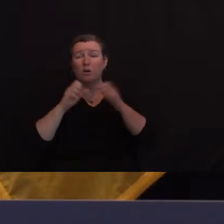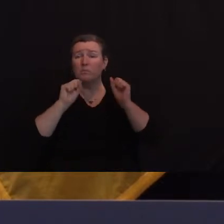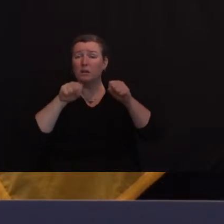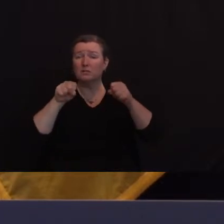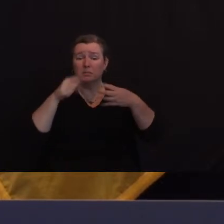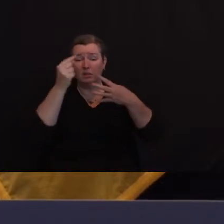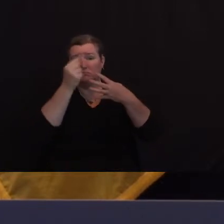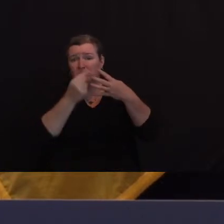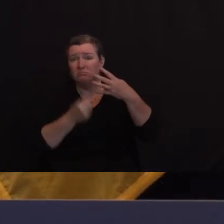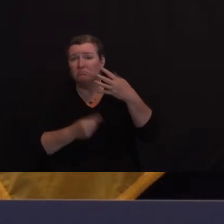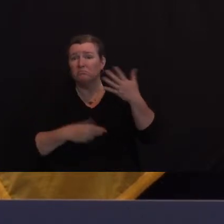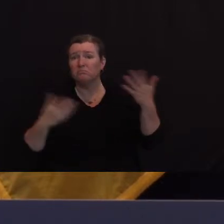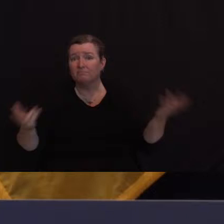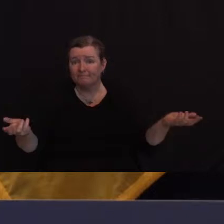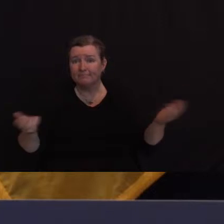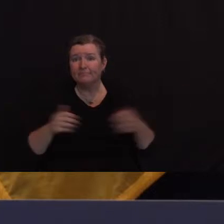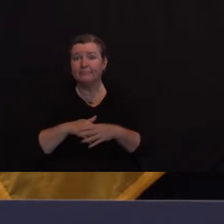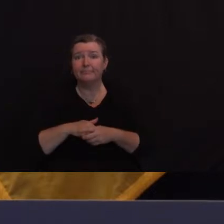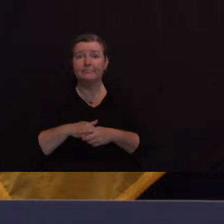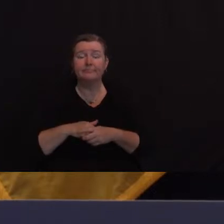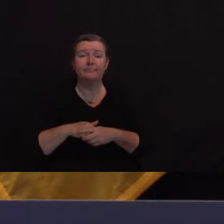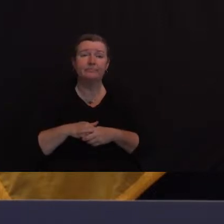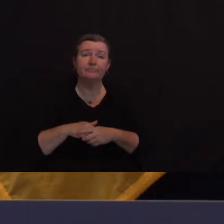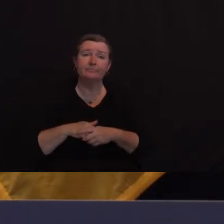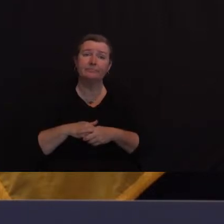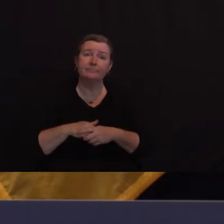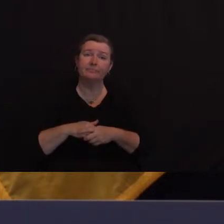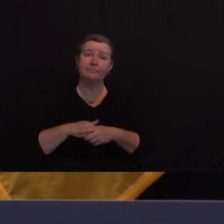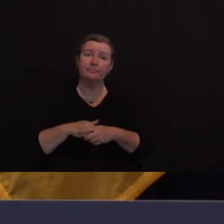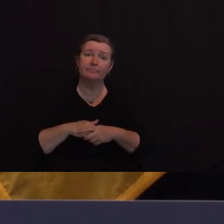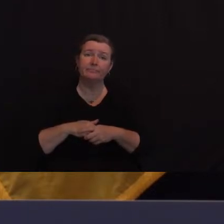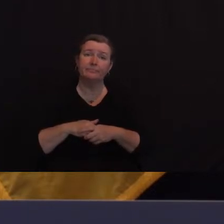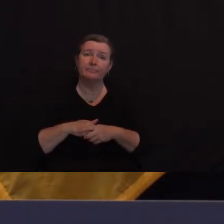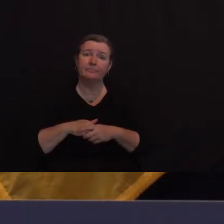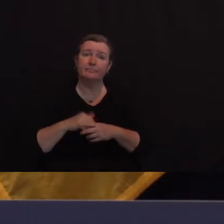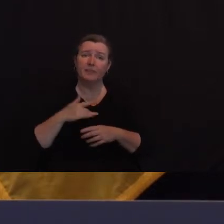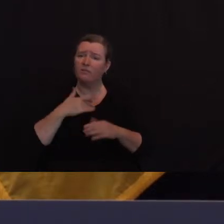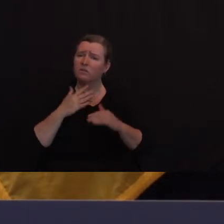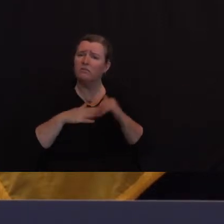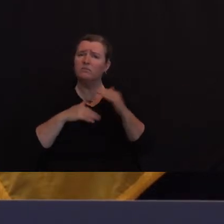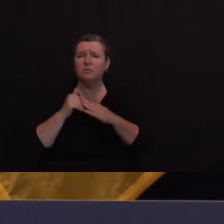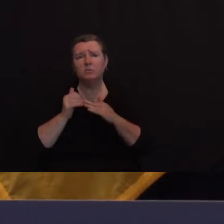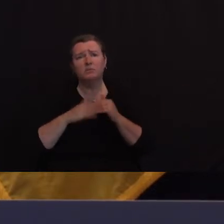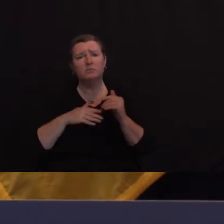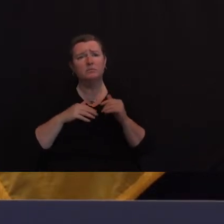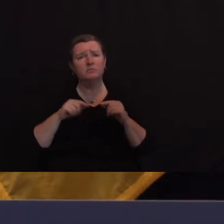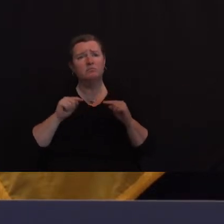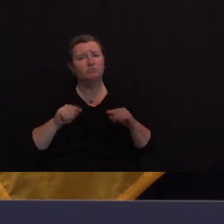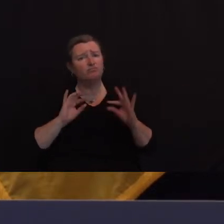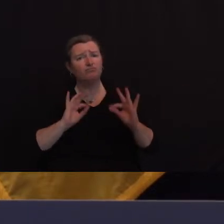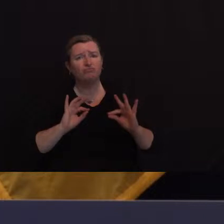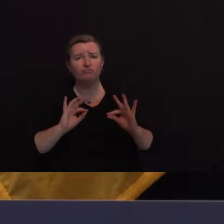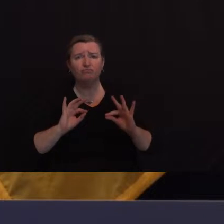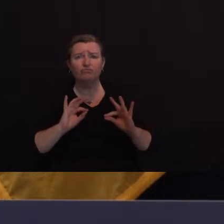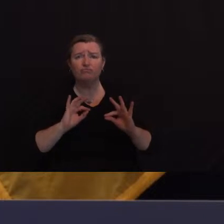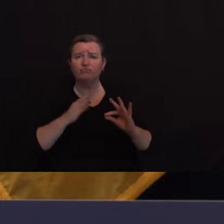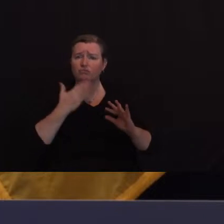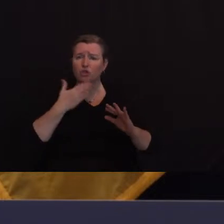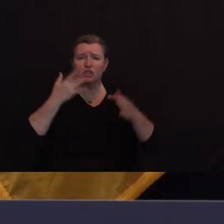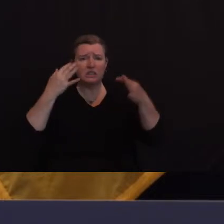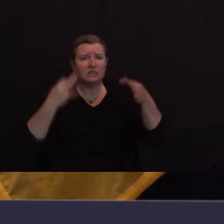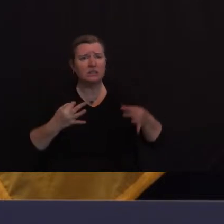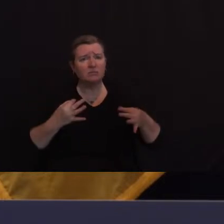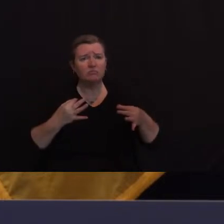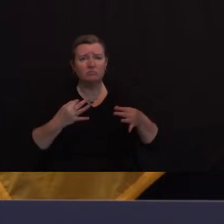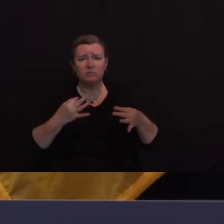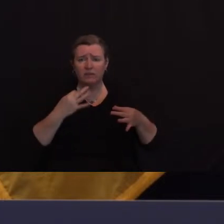for Judy and Ed or Angelica Allen McMillan, but I think we feel comfortable that we've put in place the package that achieves that safety objective, and we're